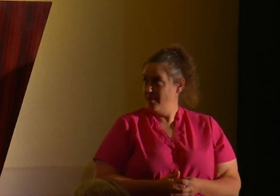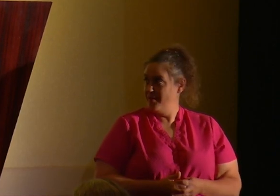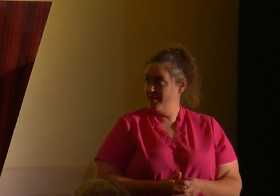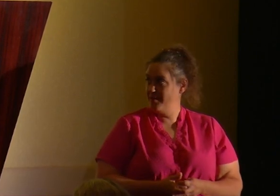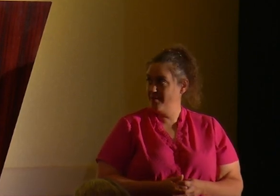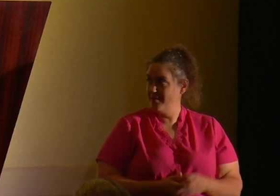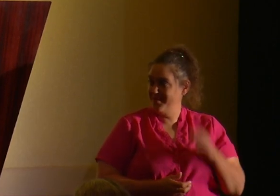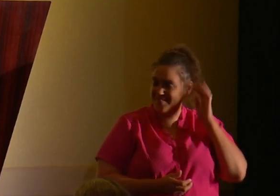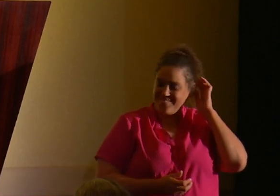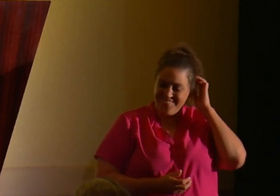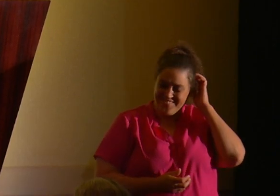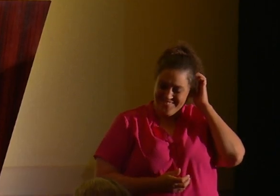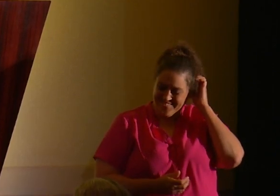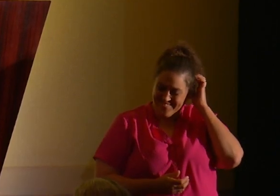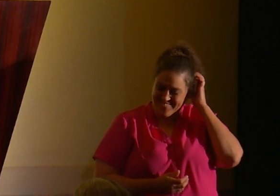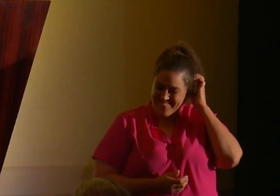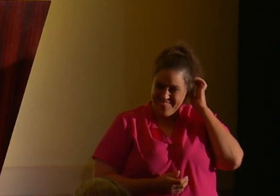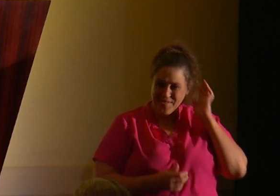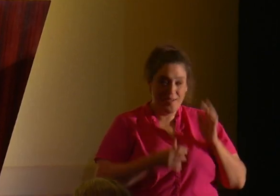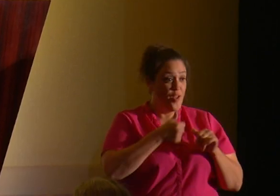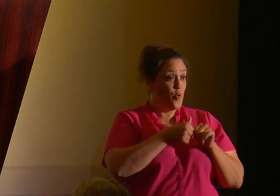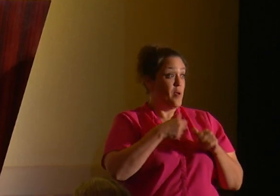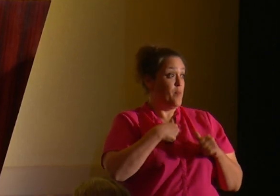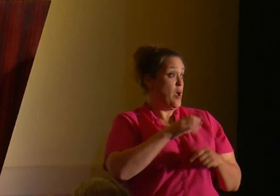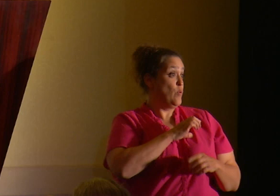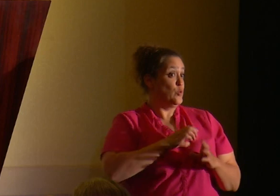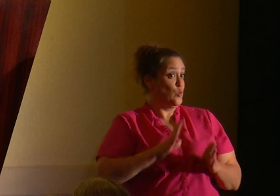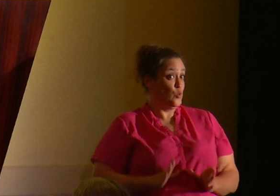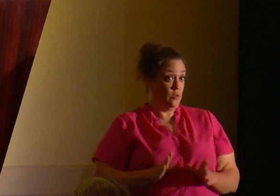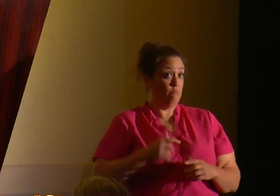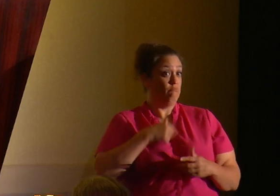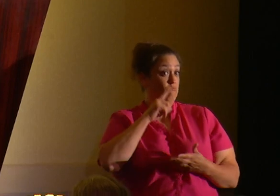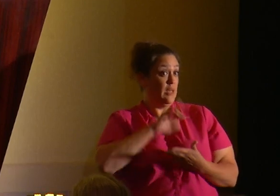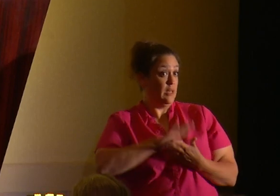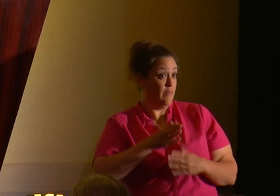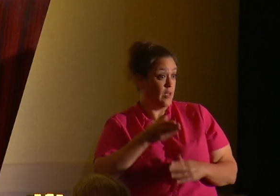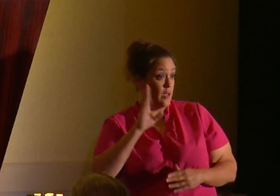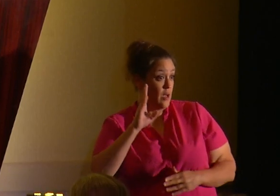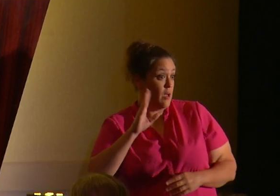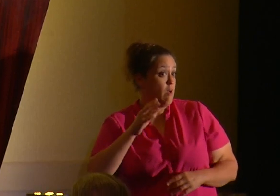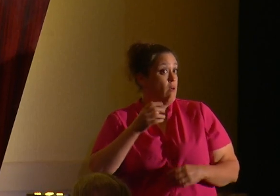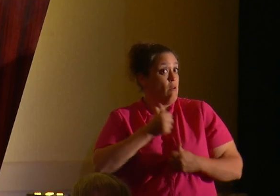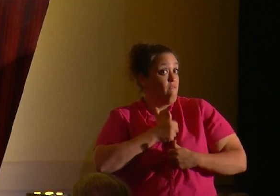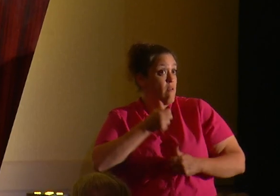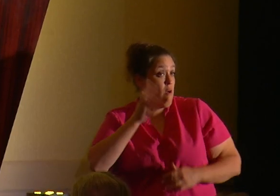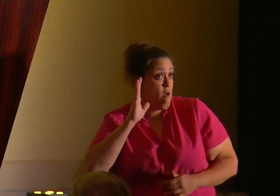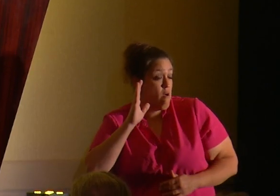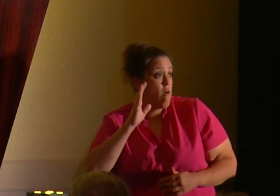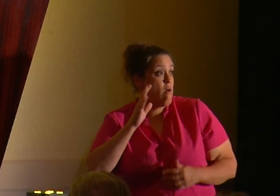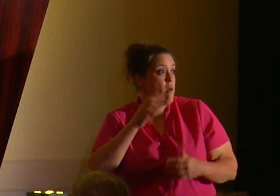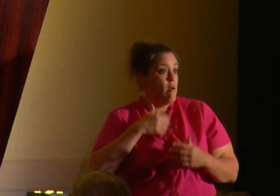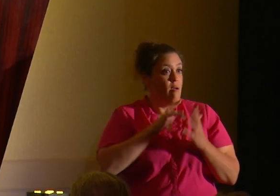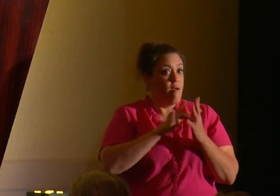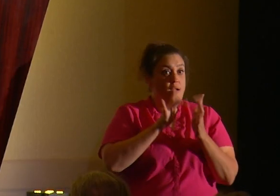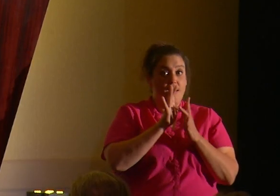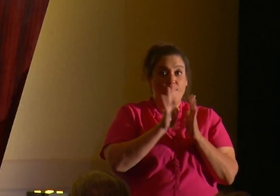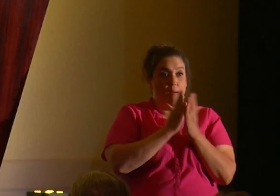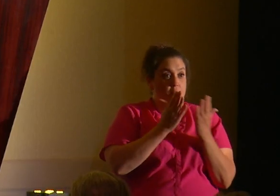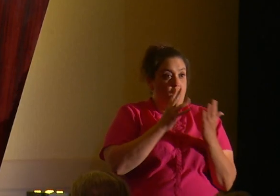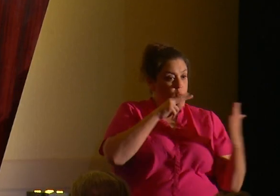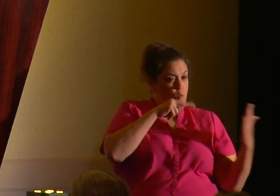So, remember, I'm a Christian now. I believe in God. I love God. I got my Bible. I'm reading every